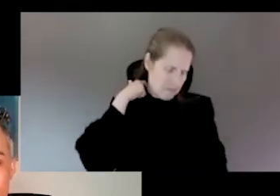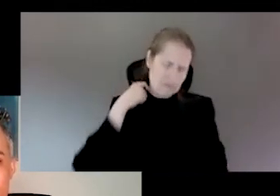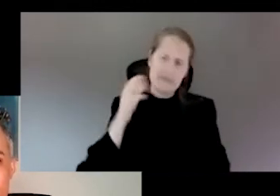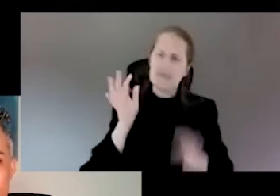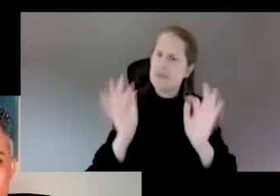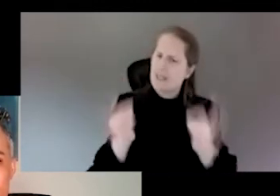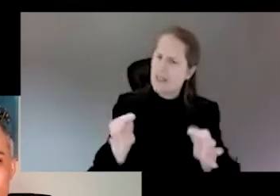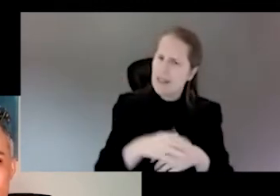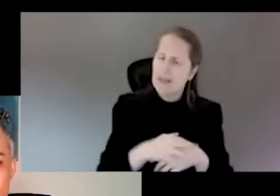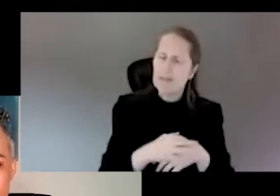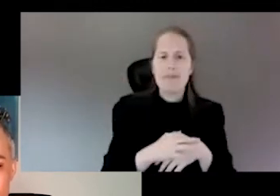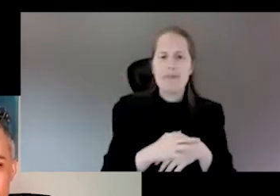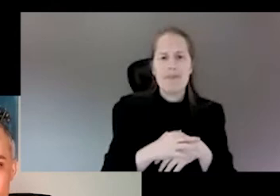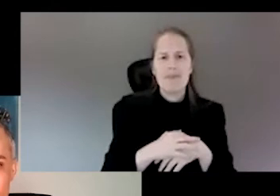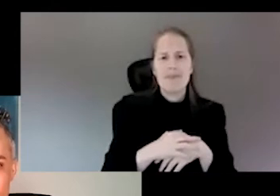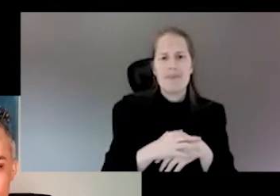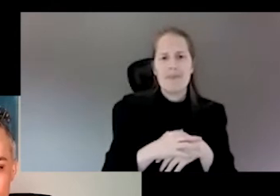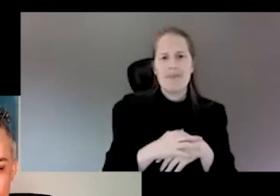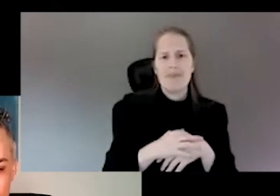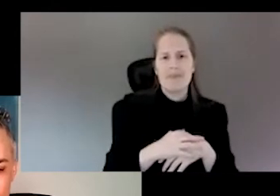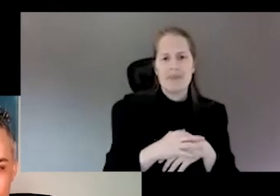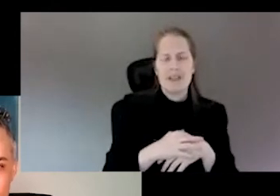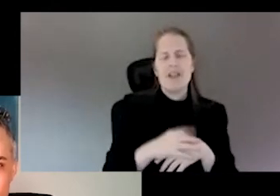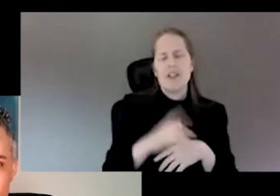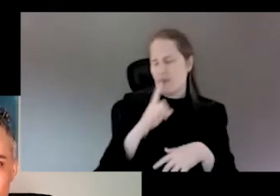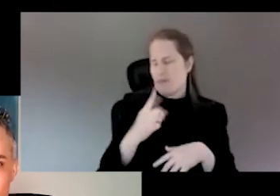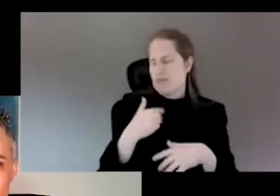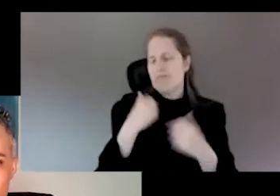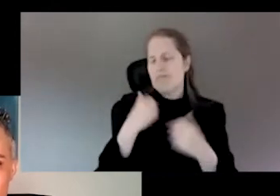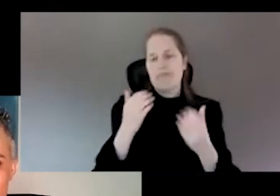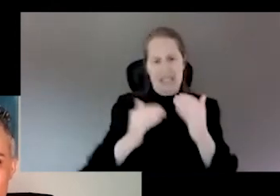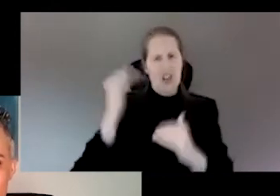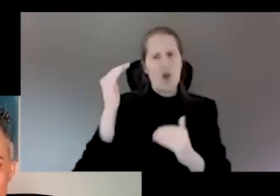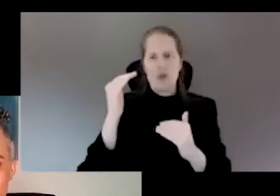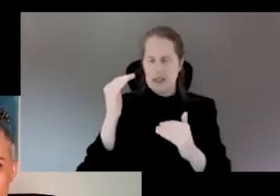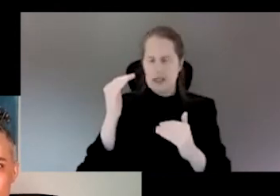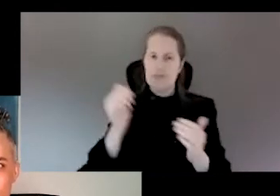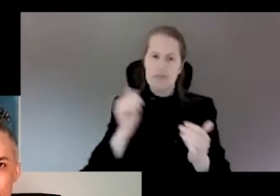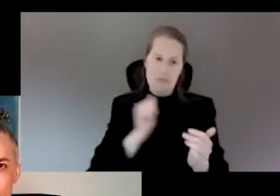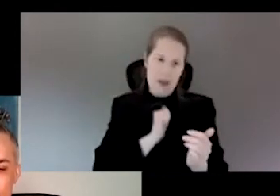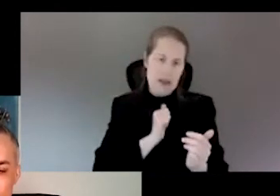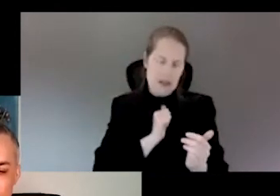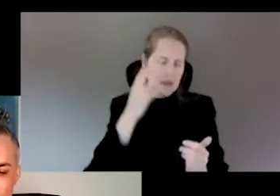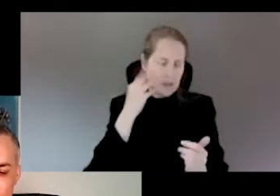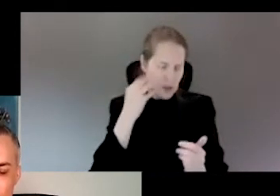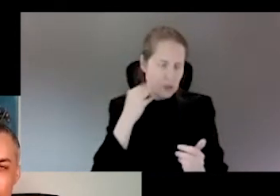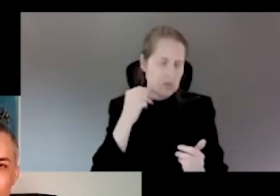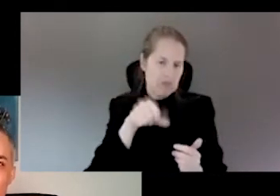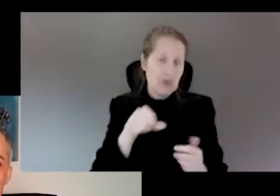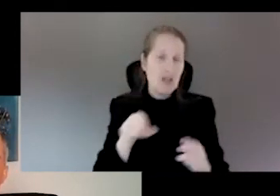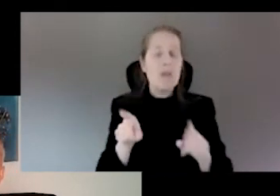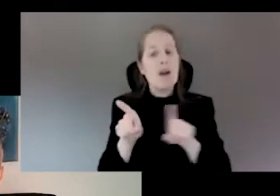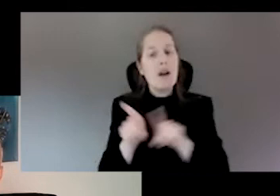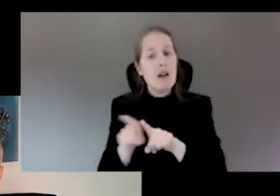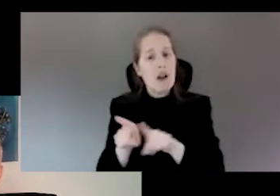different inequities that myself I have experienced, but also by